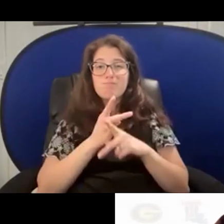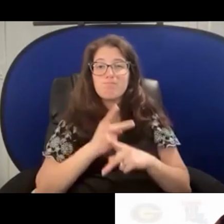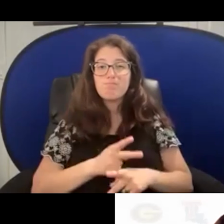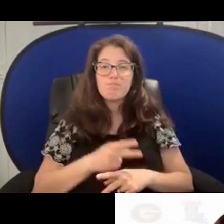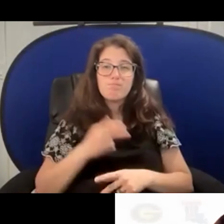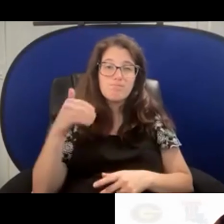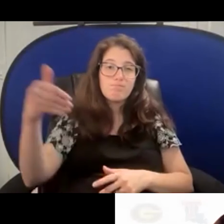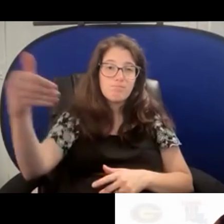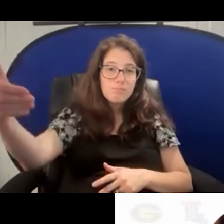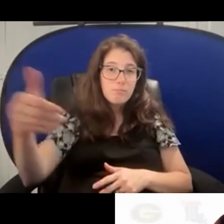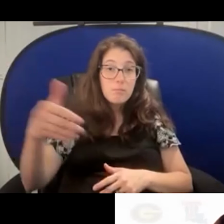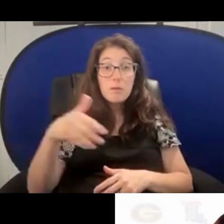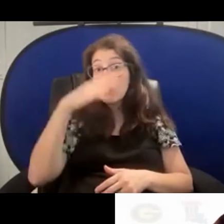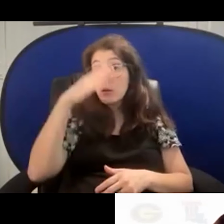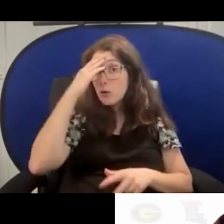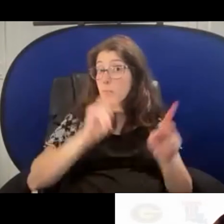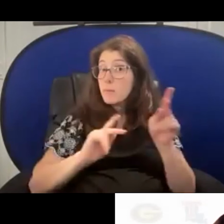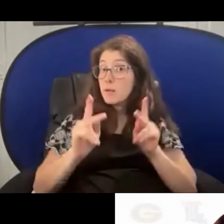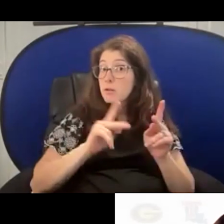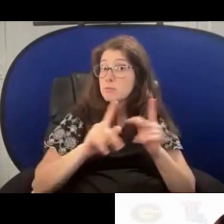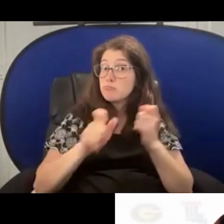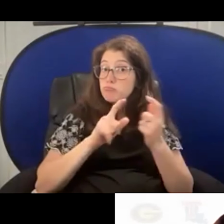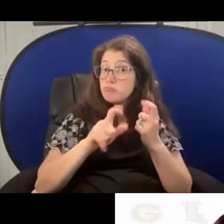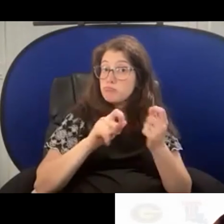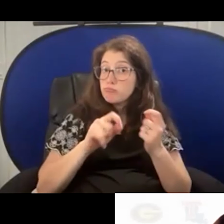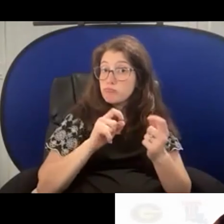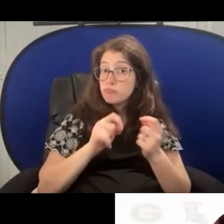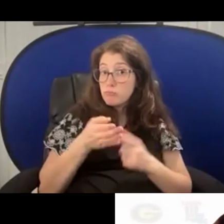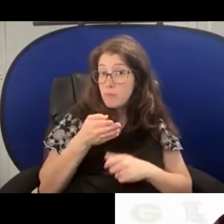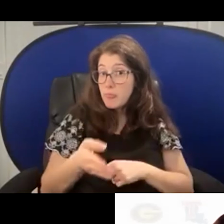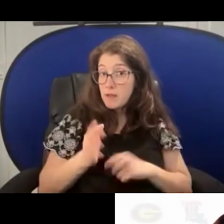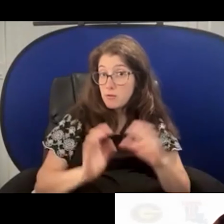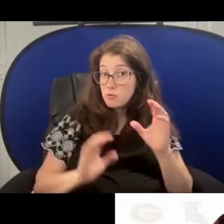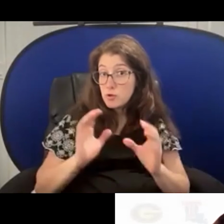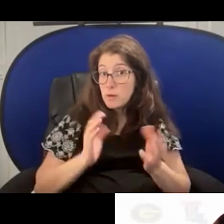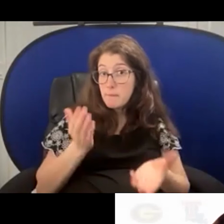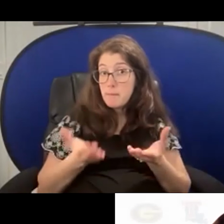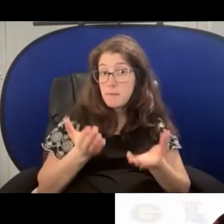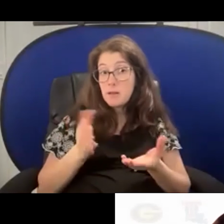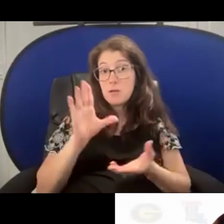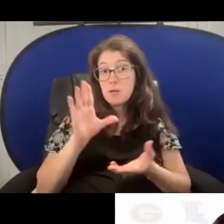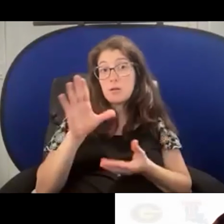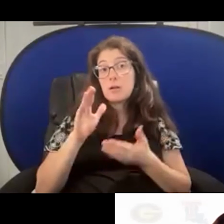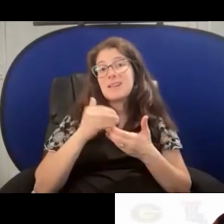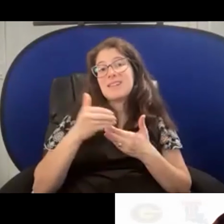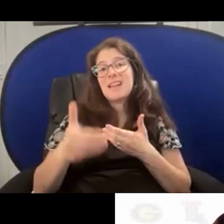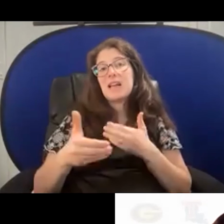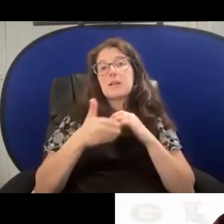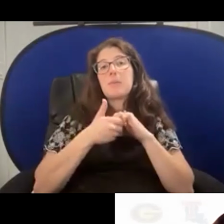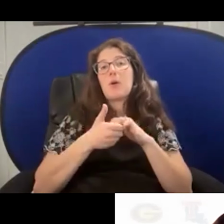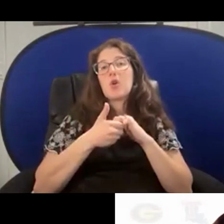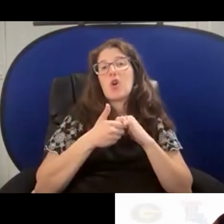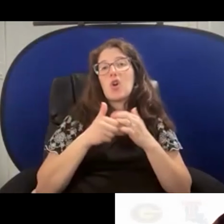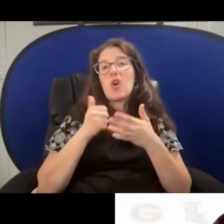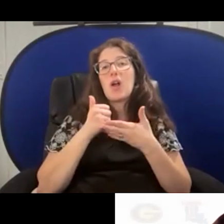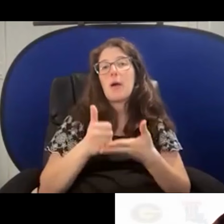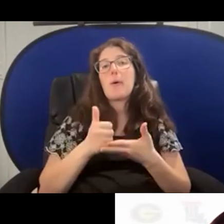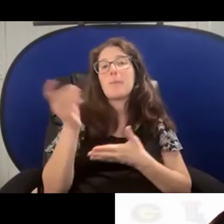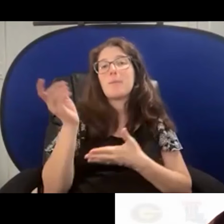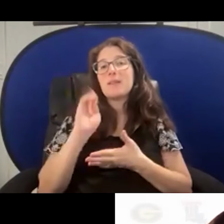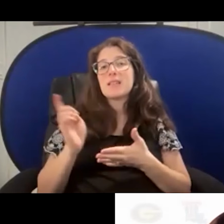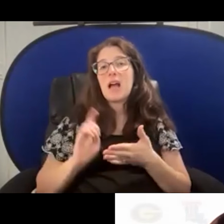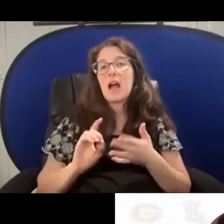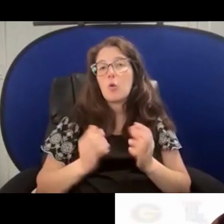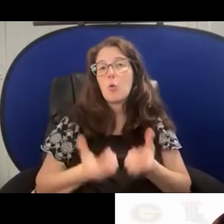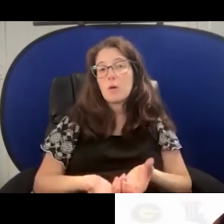the people that you've been chatting with in the chat may be your next partner in crime when it comes to designing